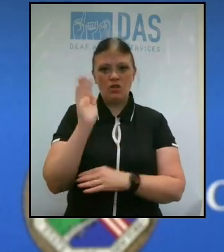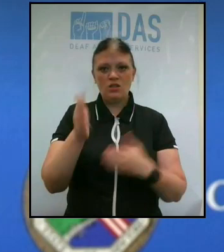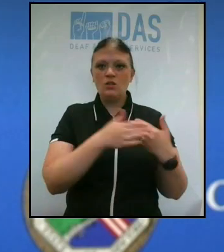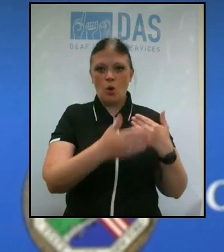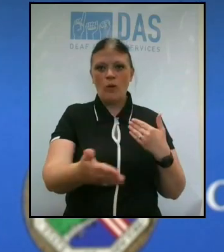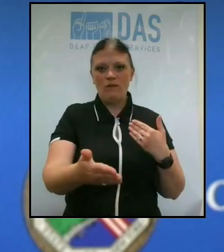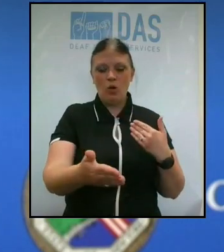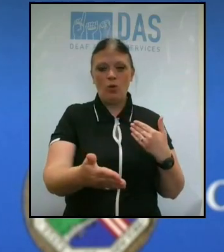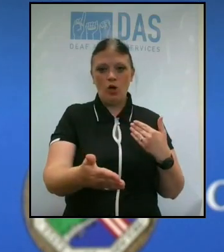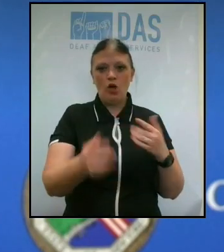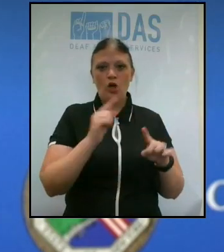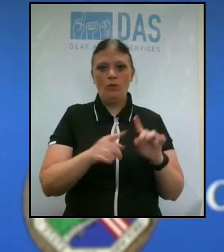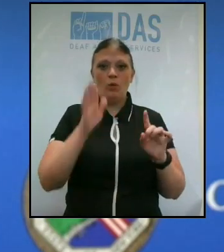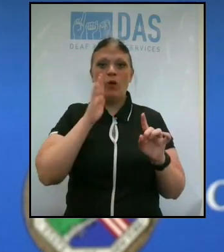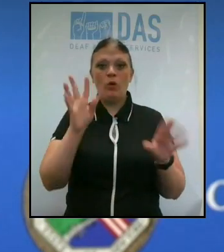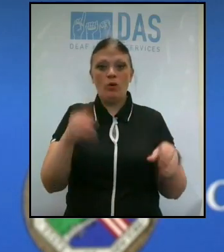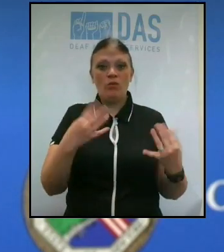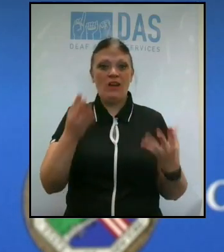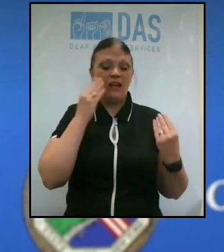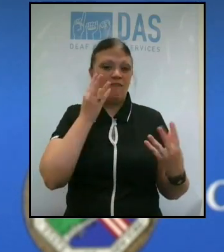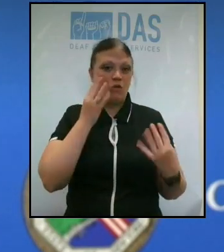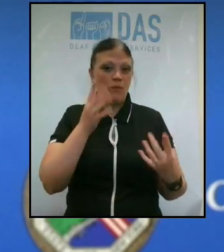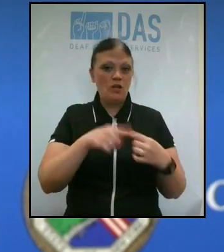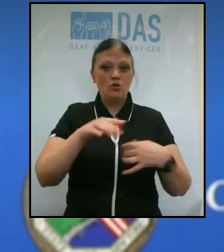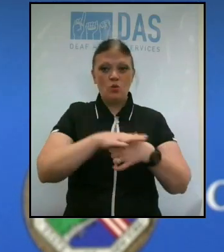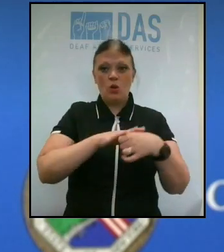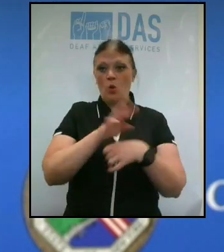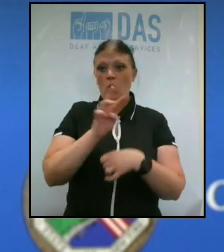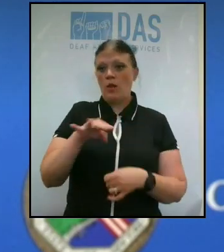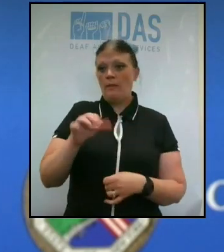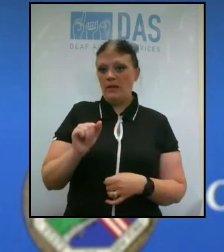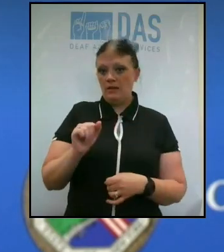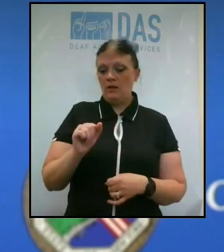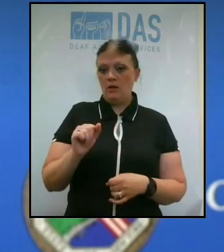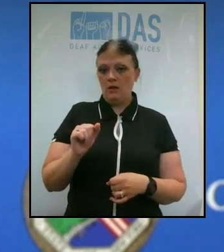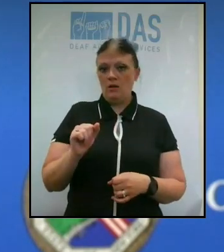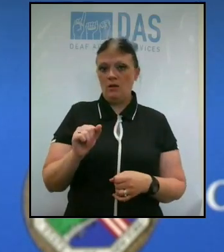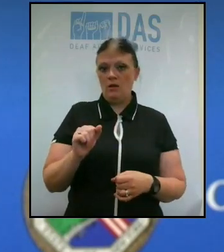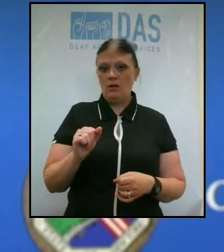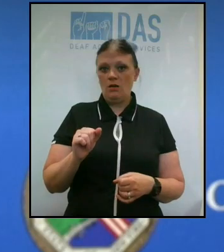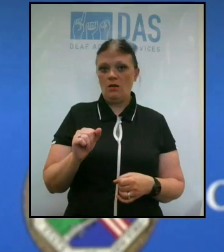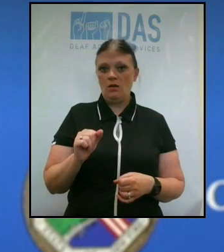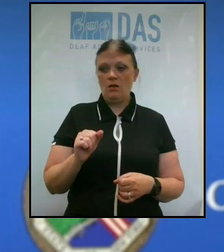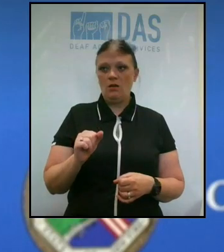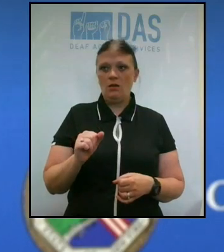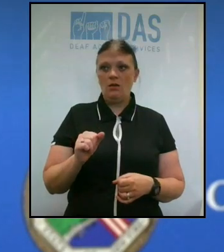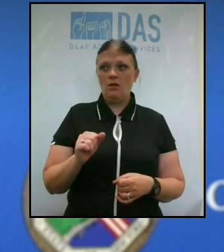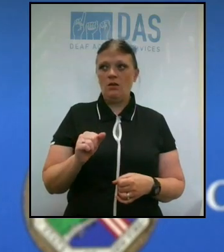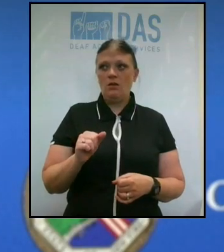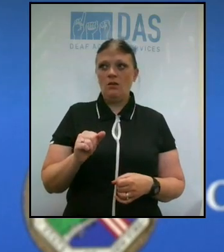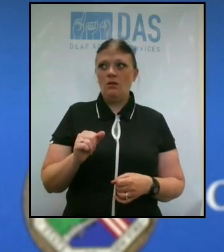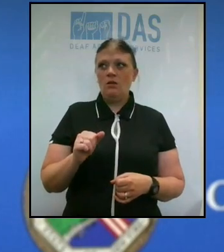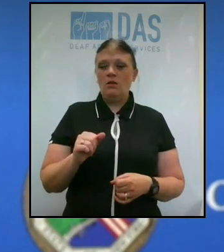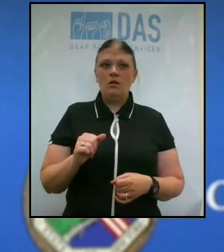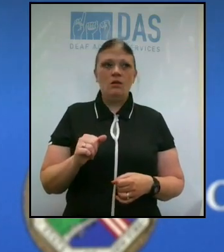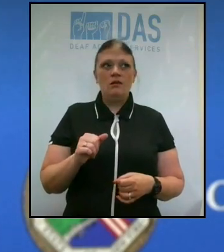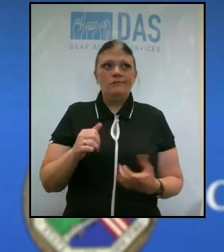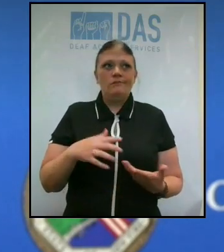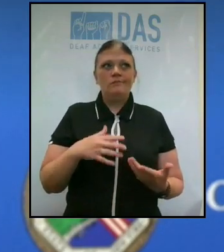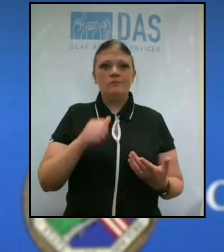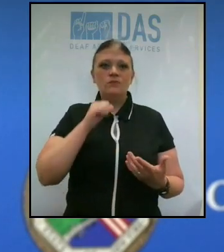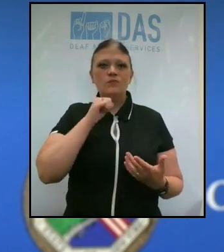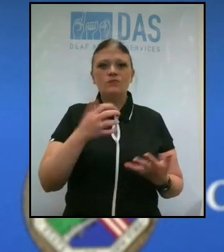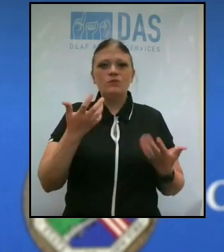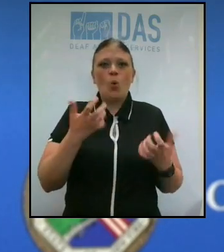forward, but we will be providing information to local media. We don't want to have a conference, a briefing just to have a briefing, but we